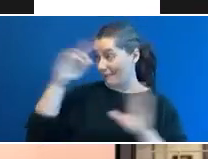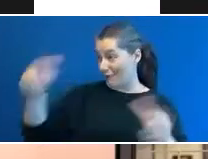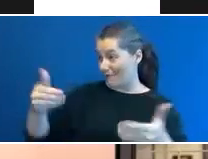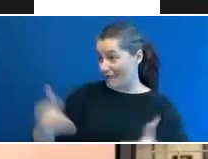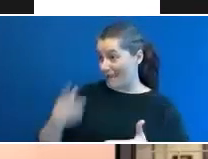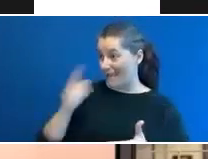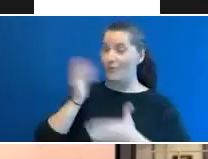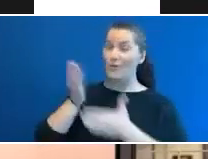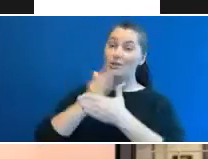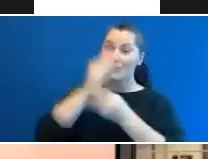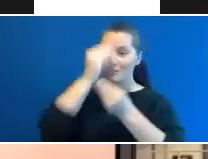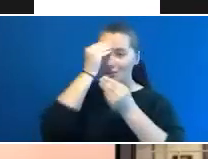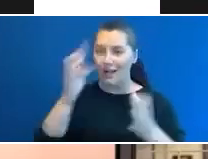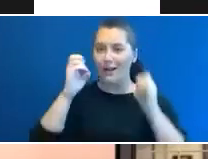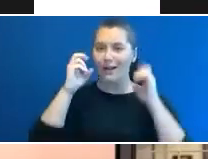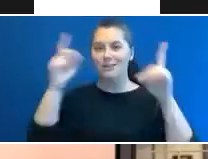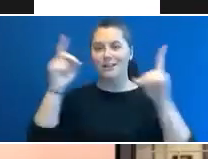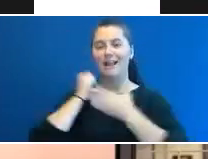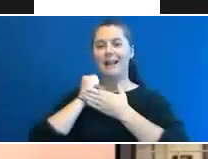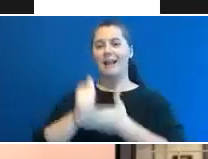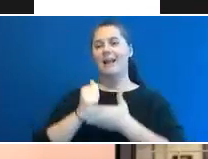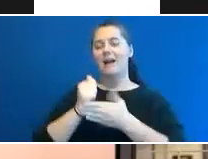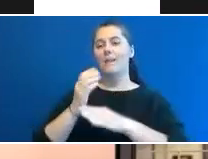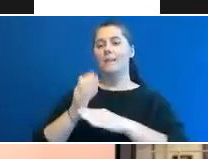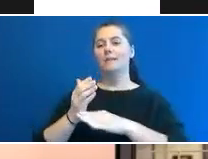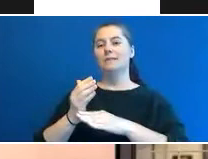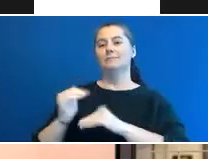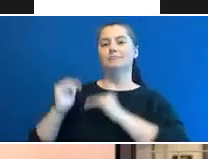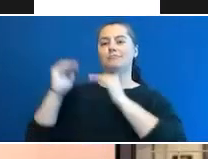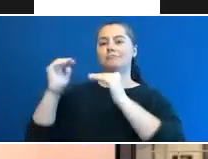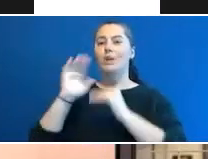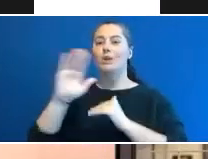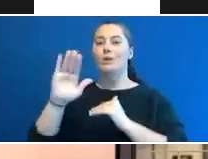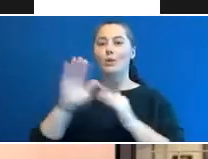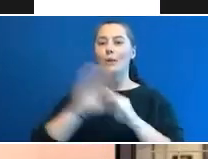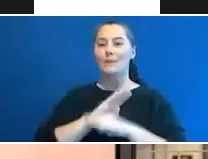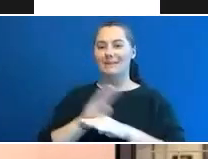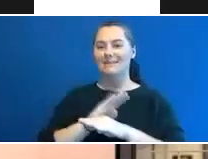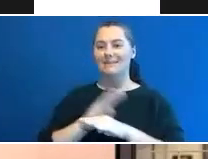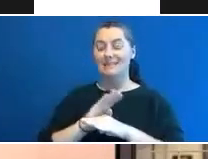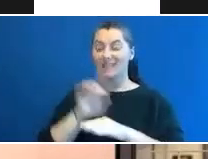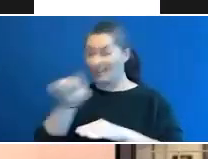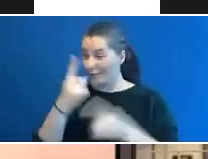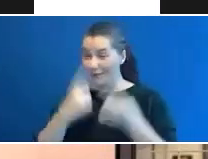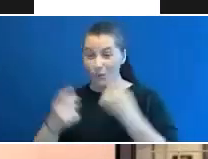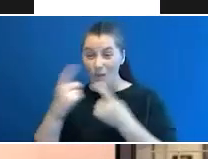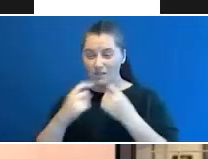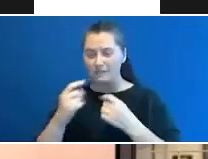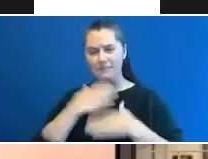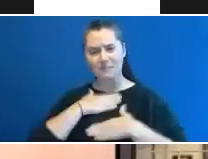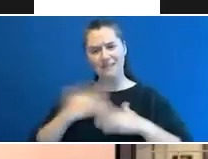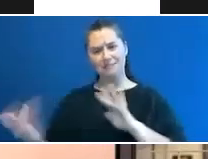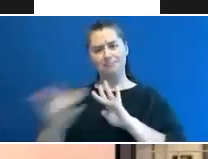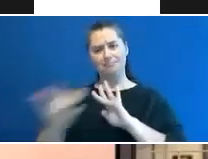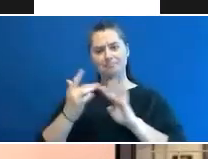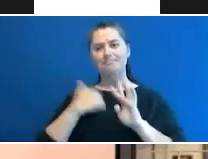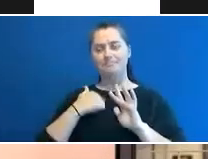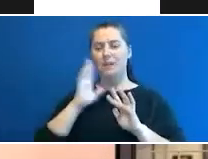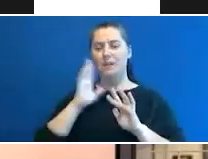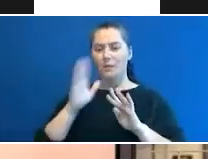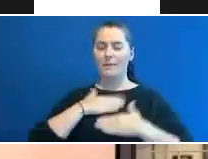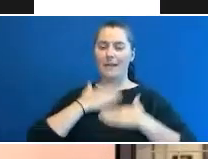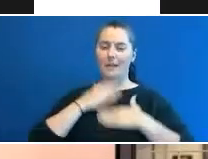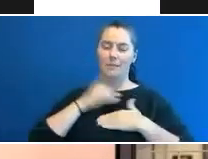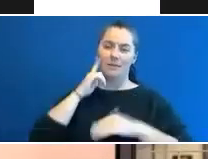and educate and help advance your businesses. Again, if any of you have questions, feel free to reach out to us. We'll be happy to set